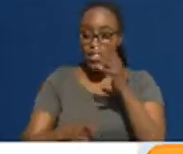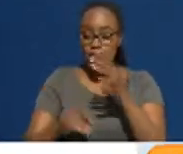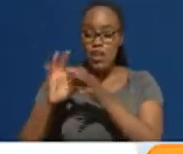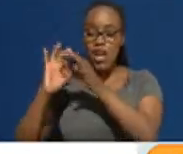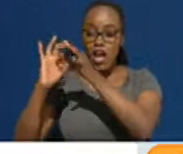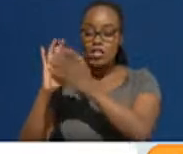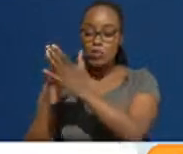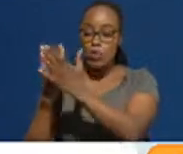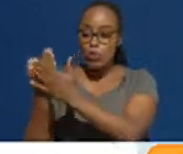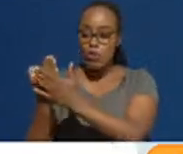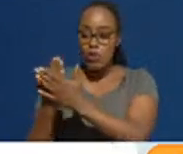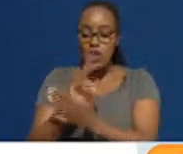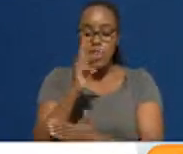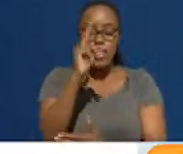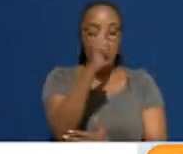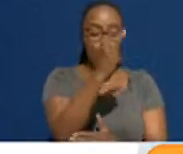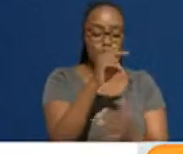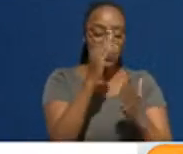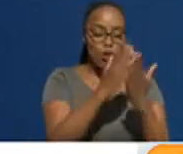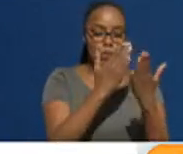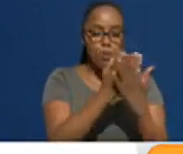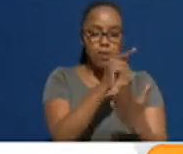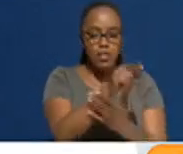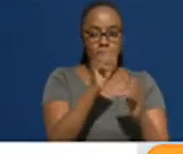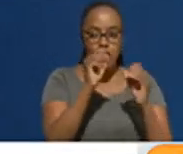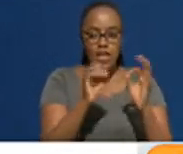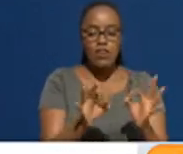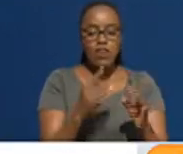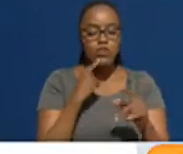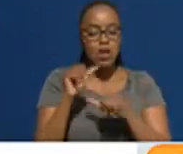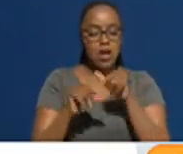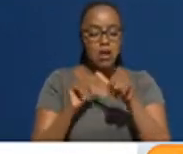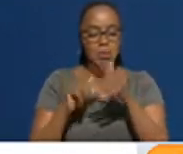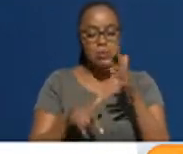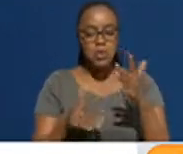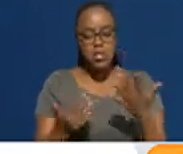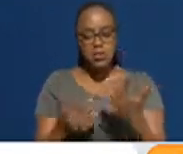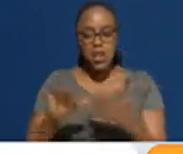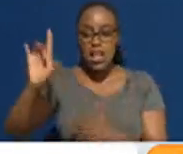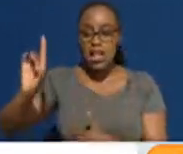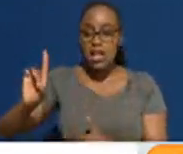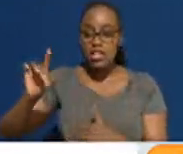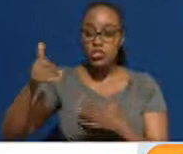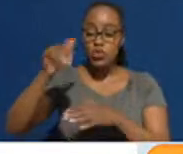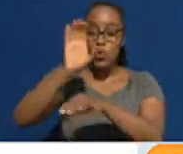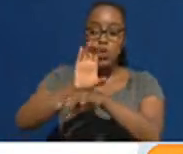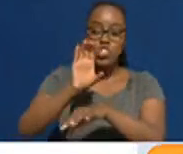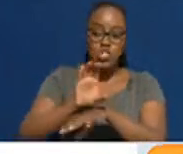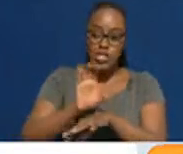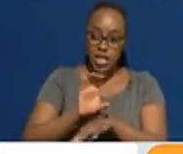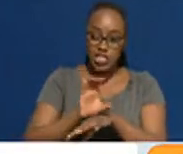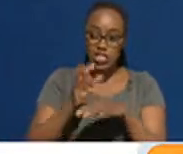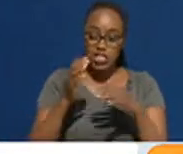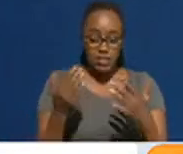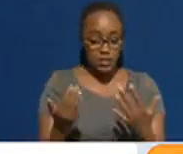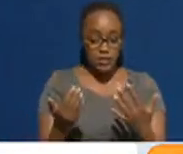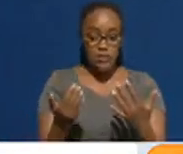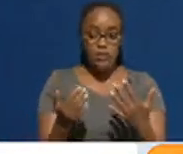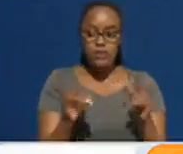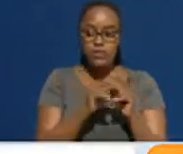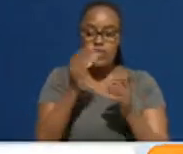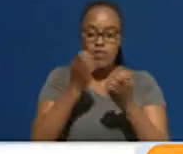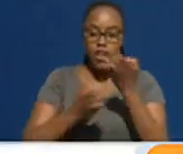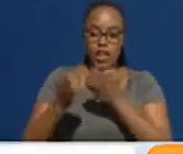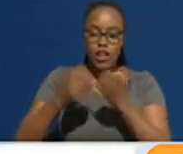would propose, and this is what Kenya Kwanza would propose. Mm. If it comes to, you know, religion or church or you know, an